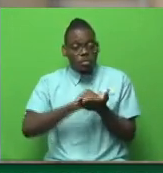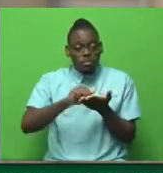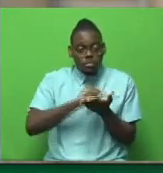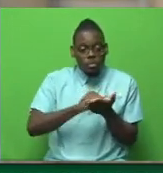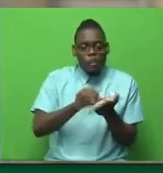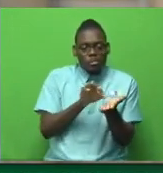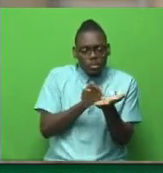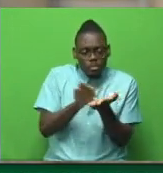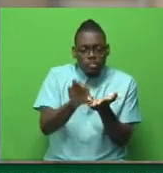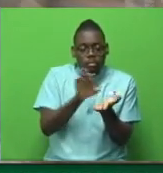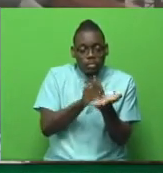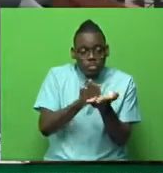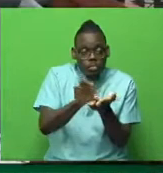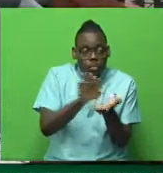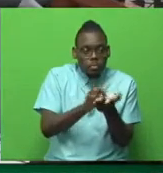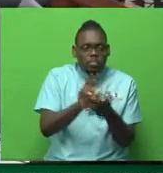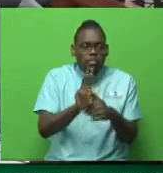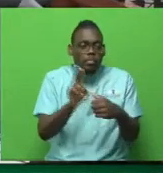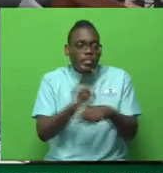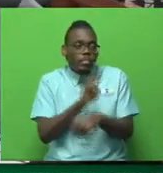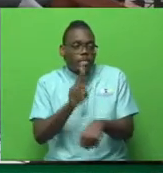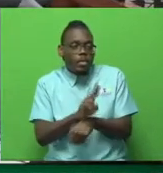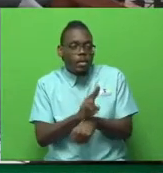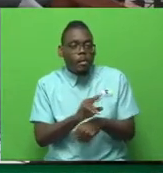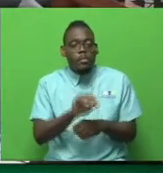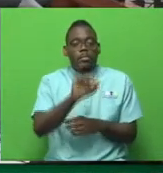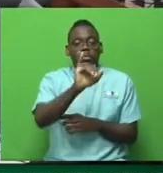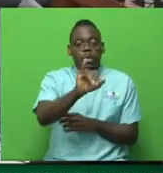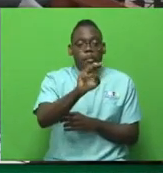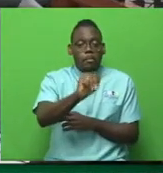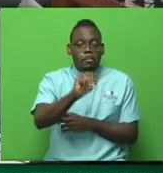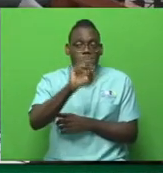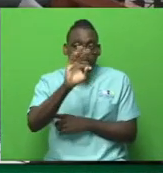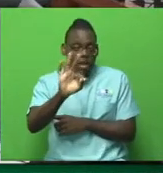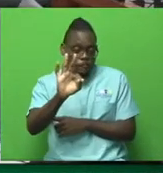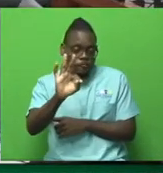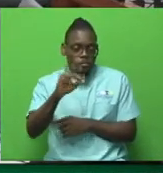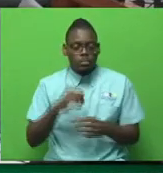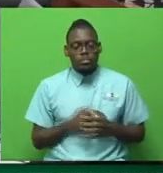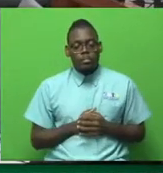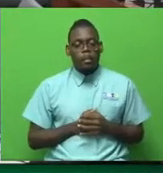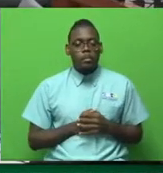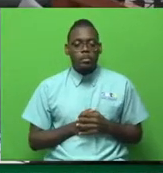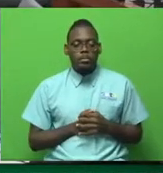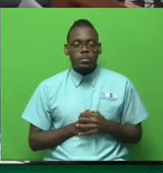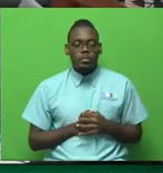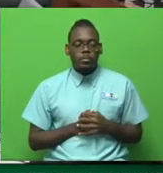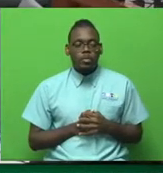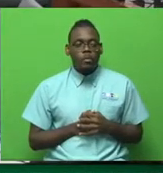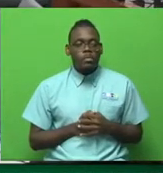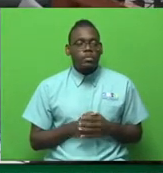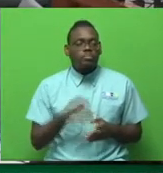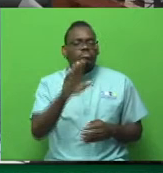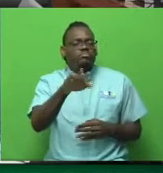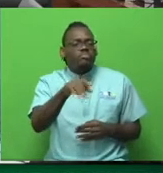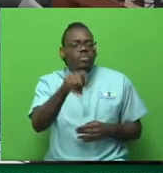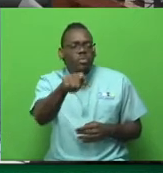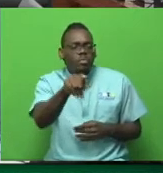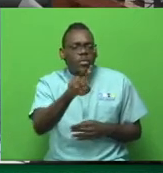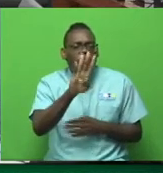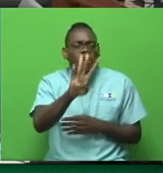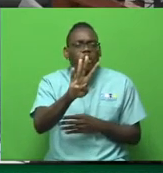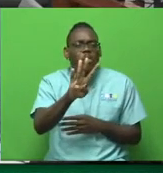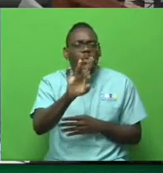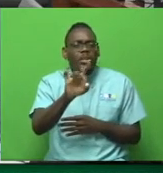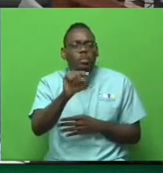regular Deputy speaker um I'm sorry madam speaker 48-1 irrelevance of speaking about